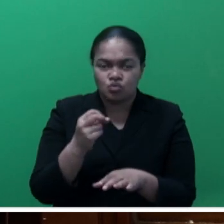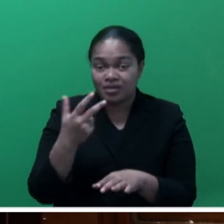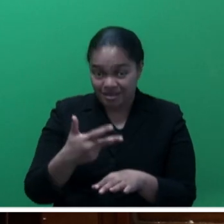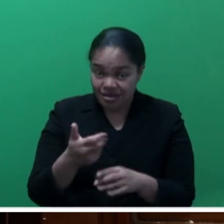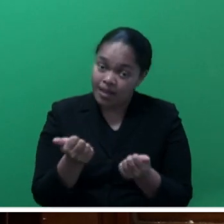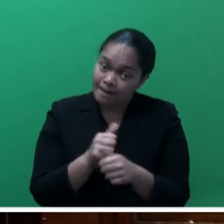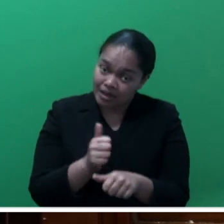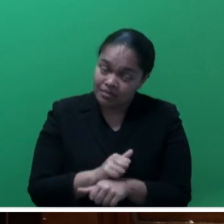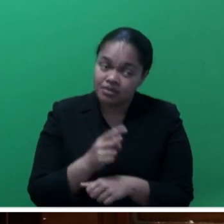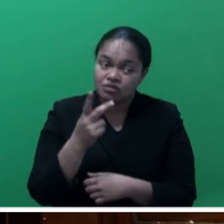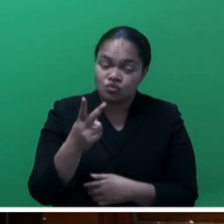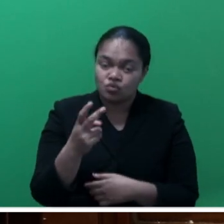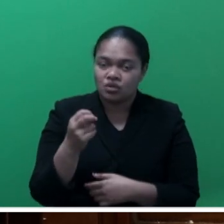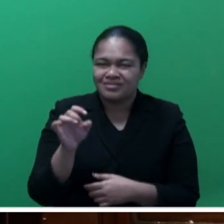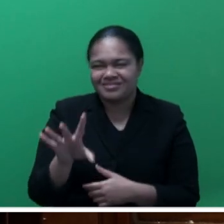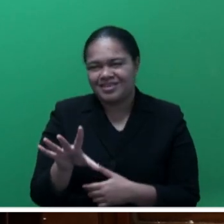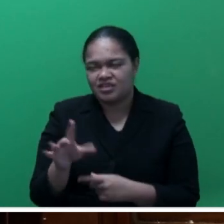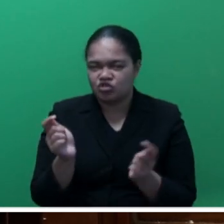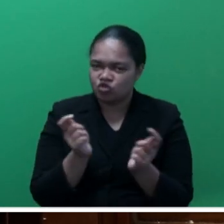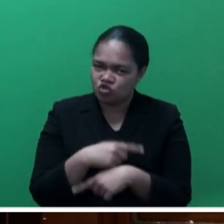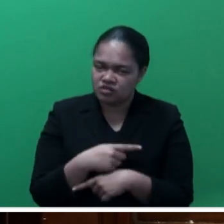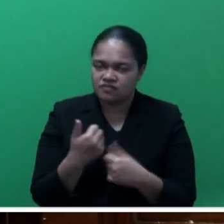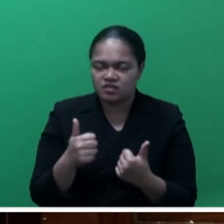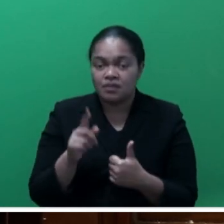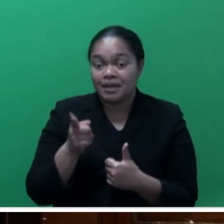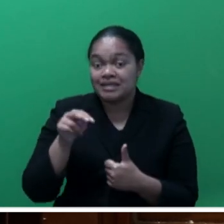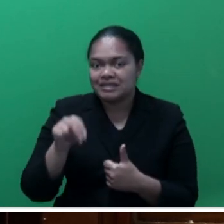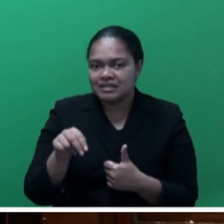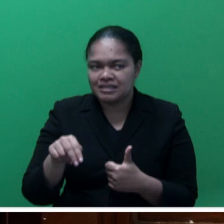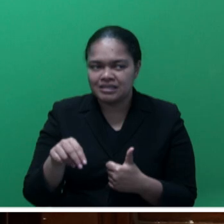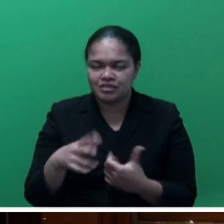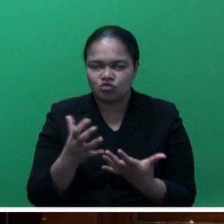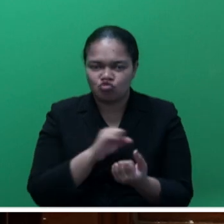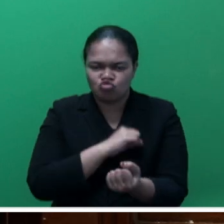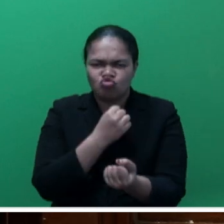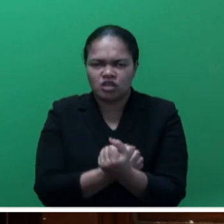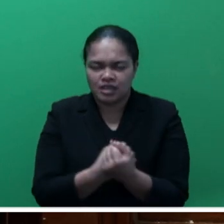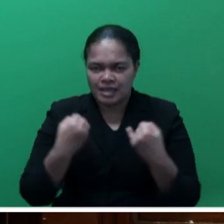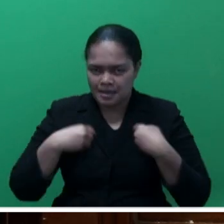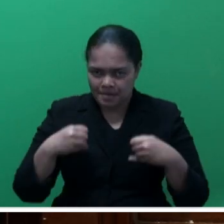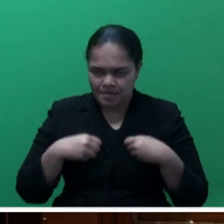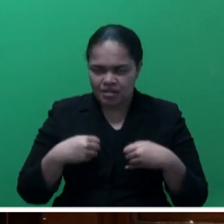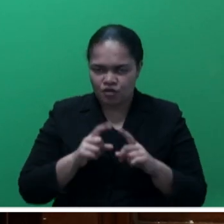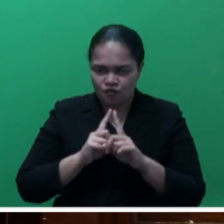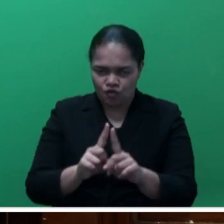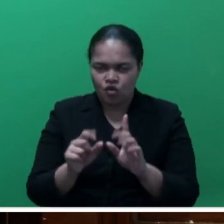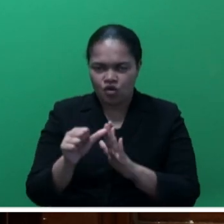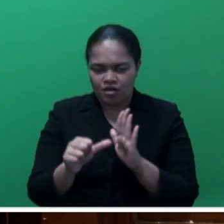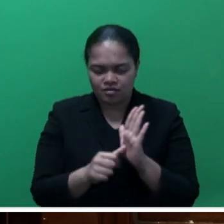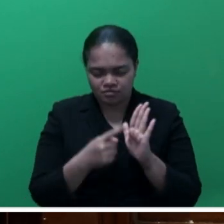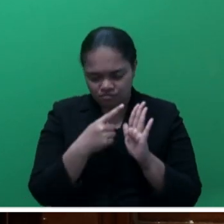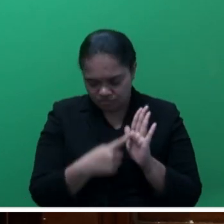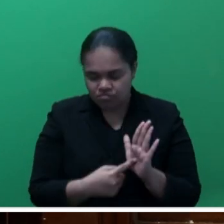in 2010, and the need to strengthen the enforcement and implementation of the Act through